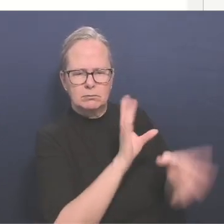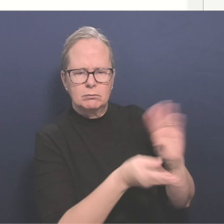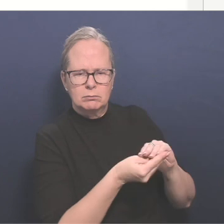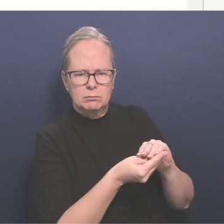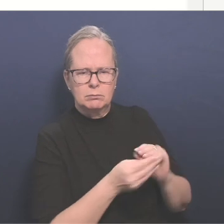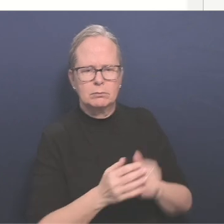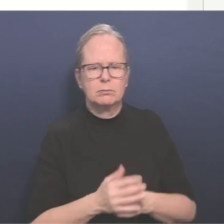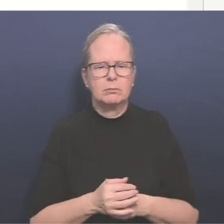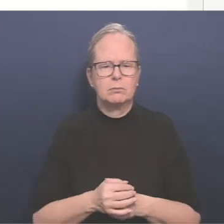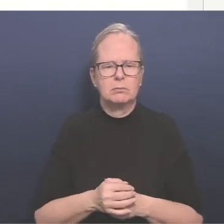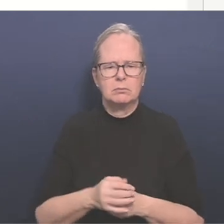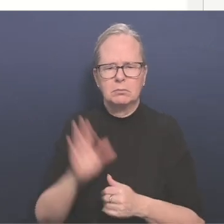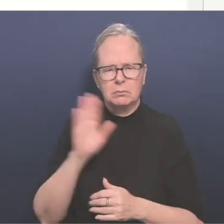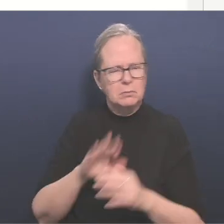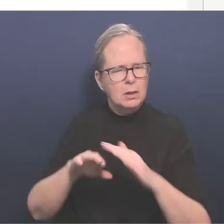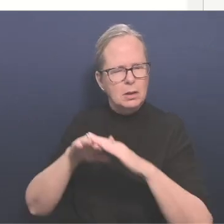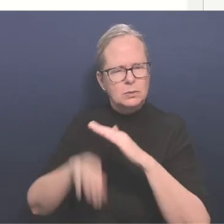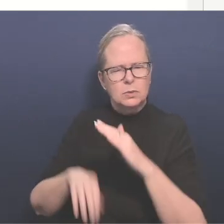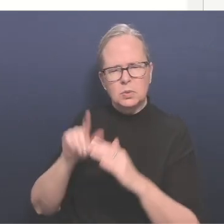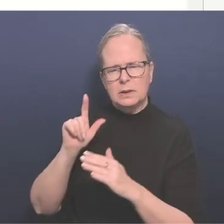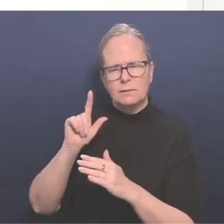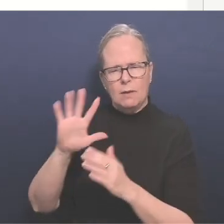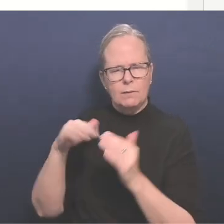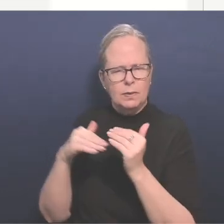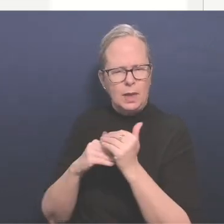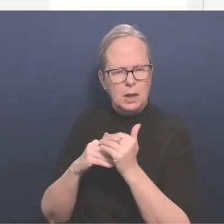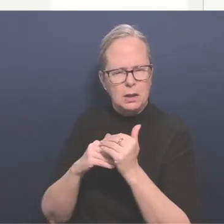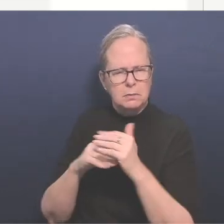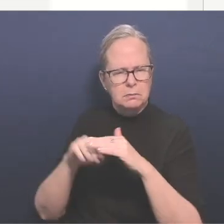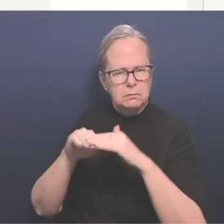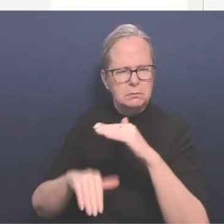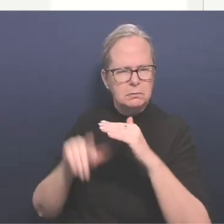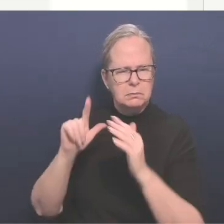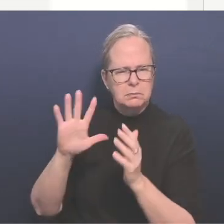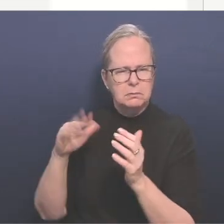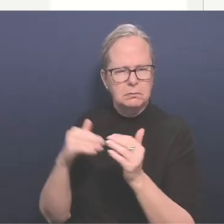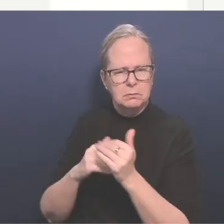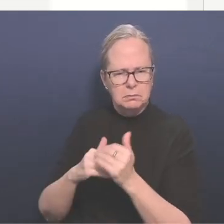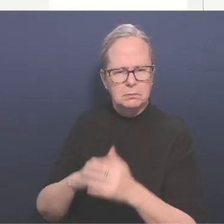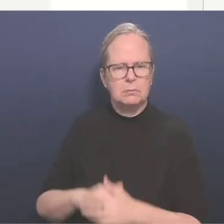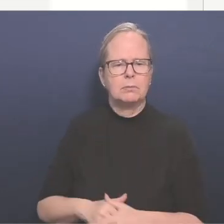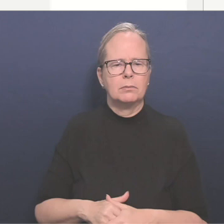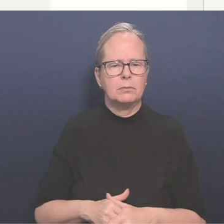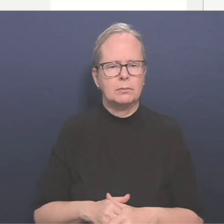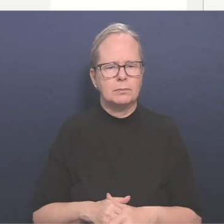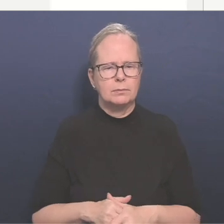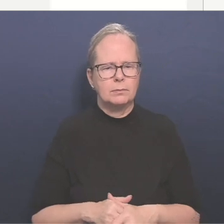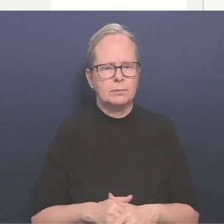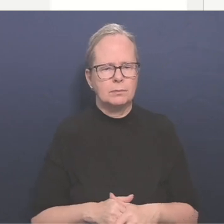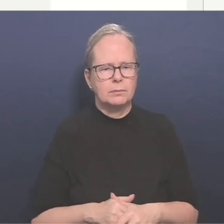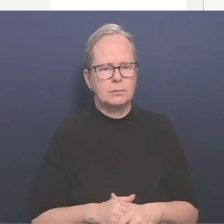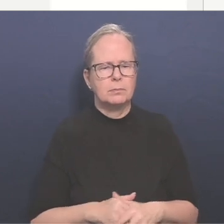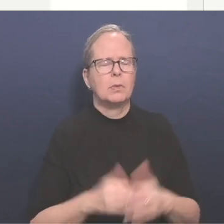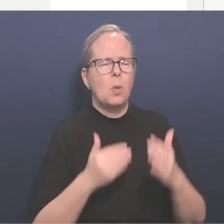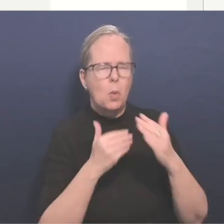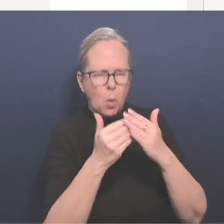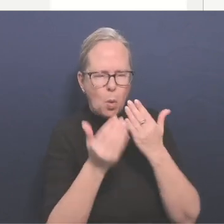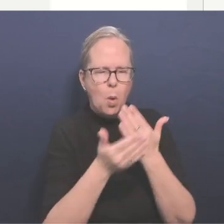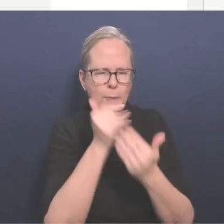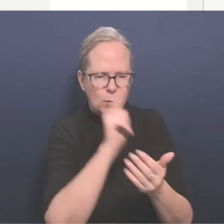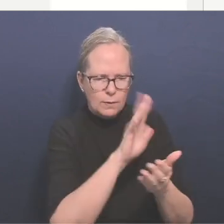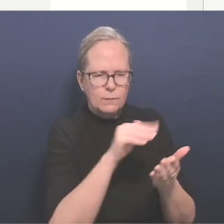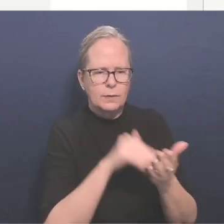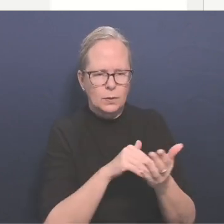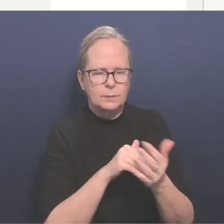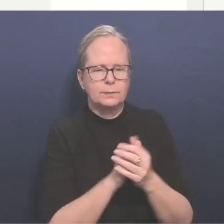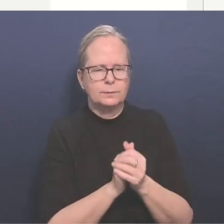your own house? Yeah, currently we're renting. Okay, awesome. Aisha, by any chance, are you pregnant